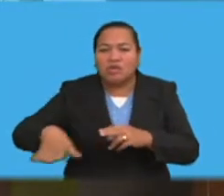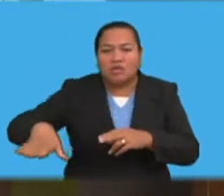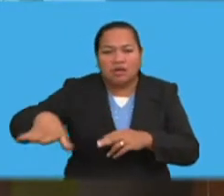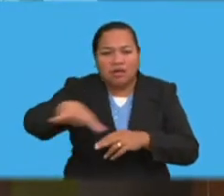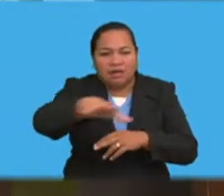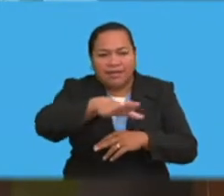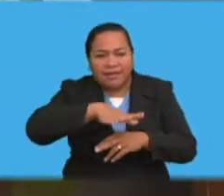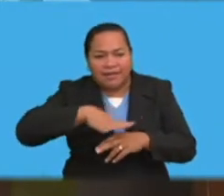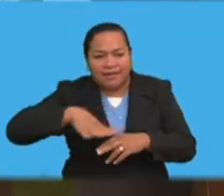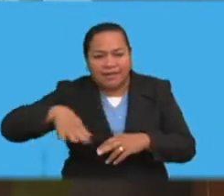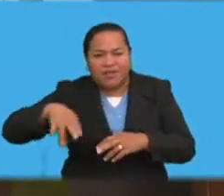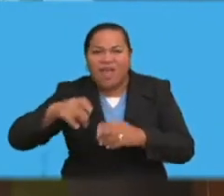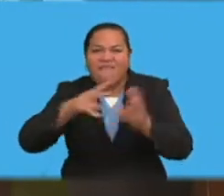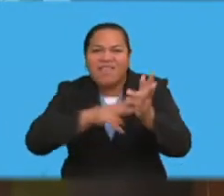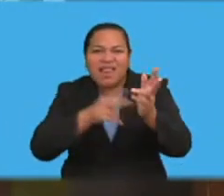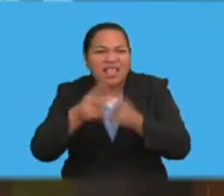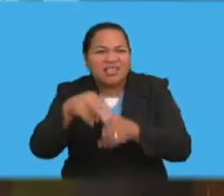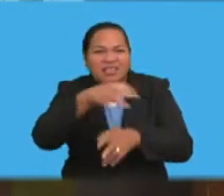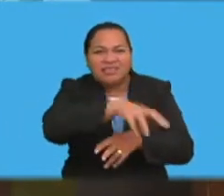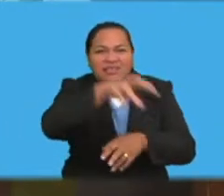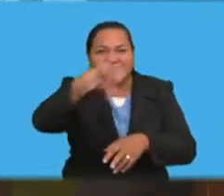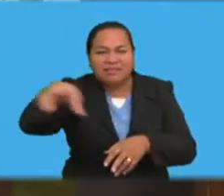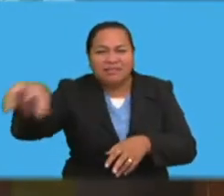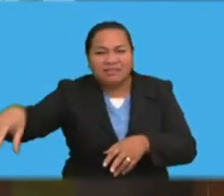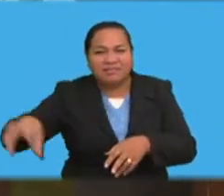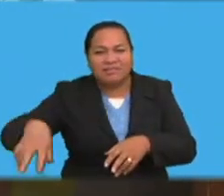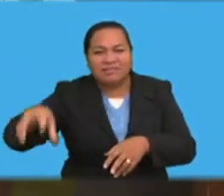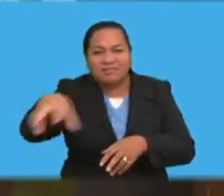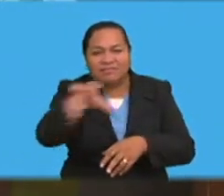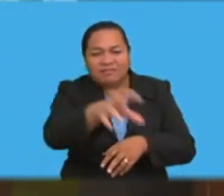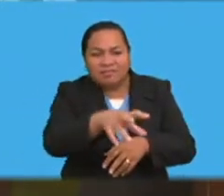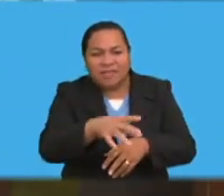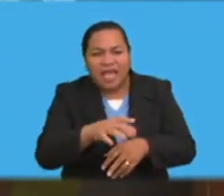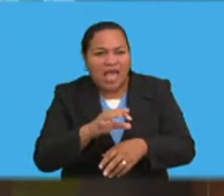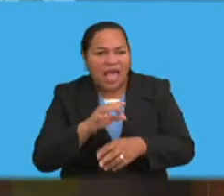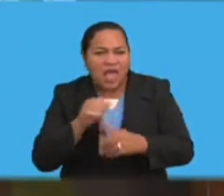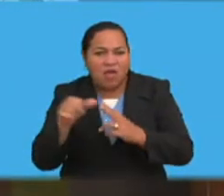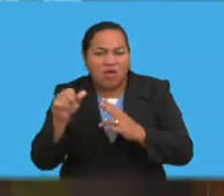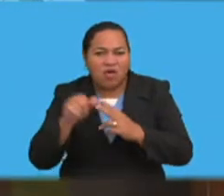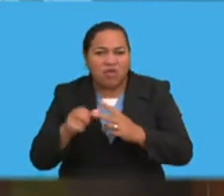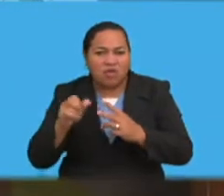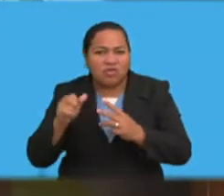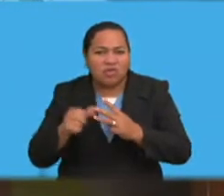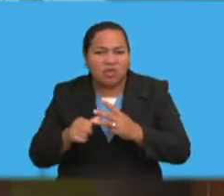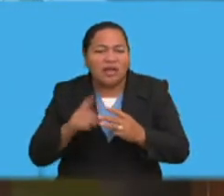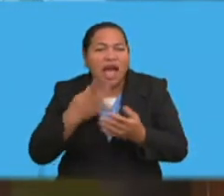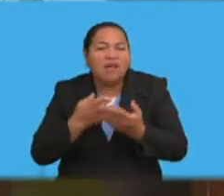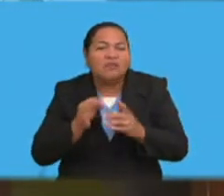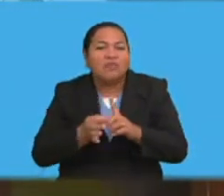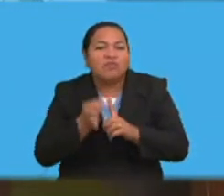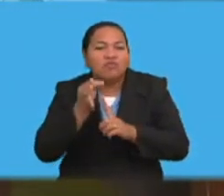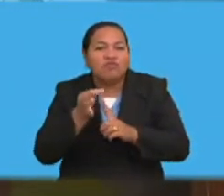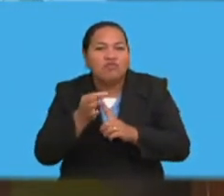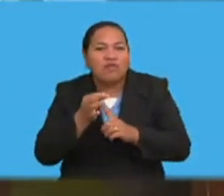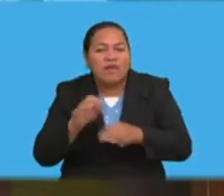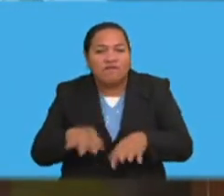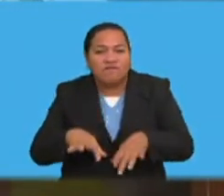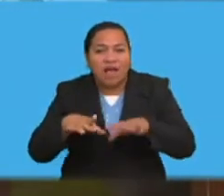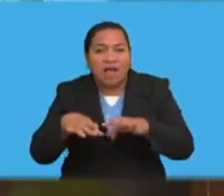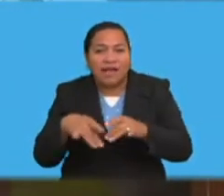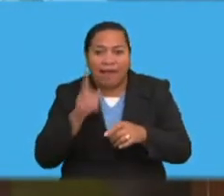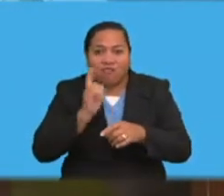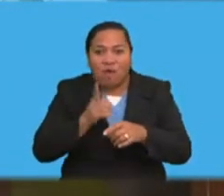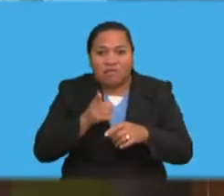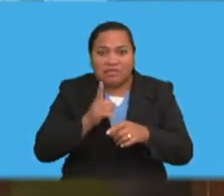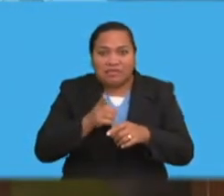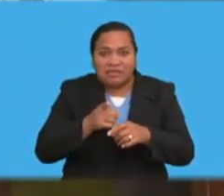dikes for villages, and river improvement, Madam Speaker, and non-structural measures such as improving flood forecasting,